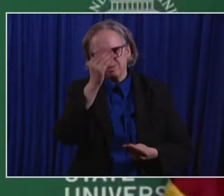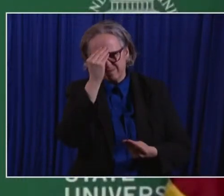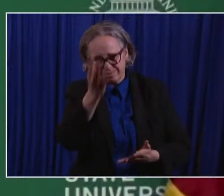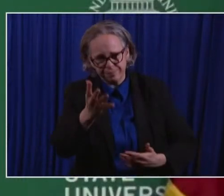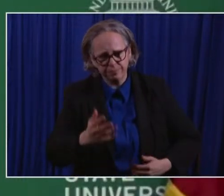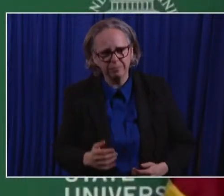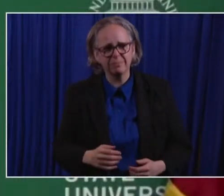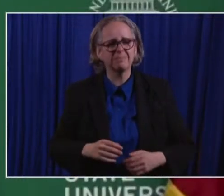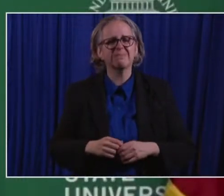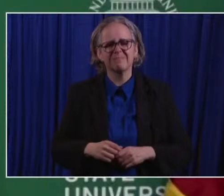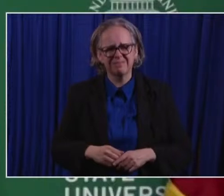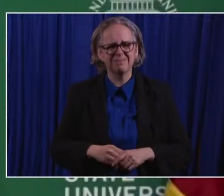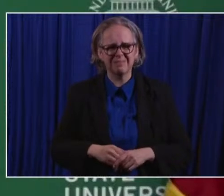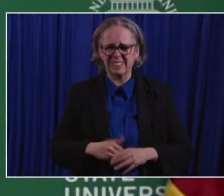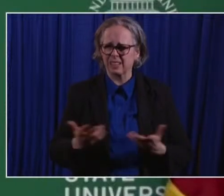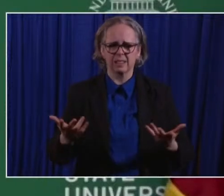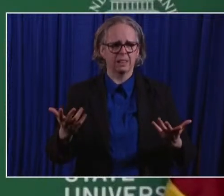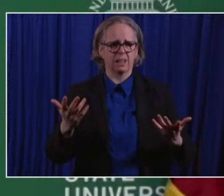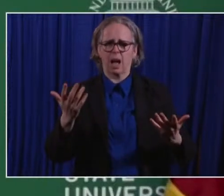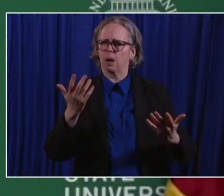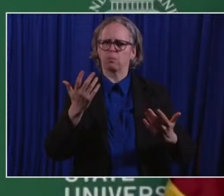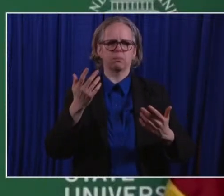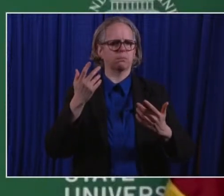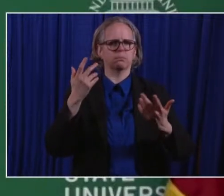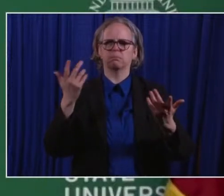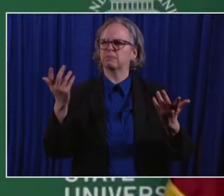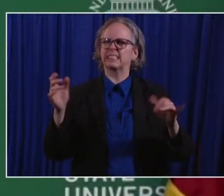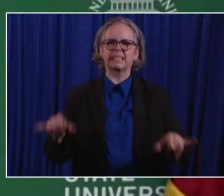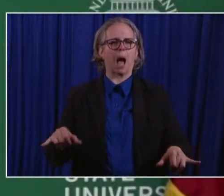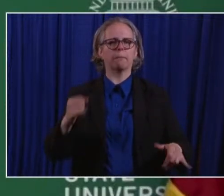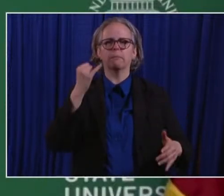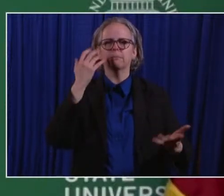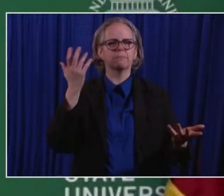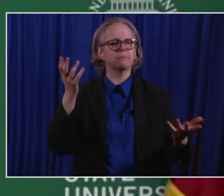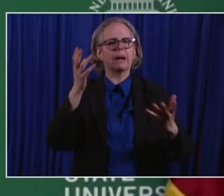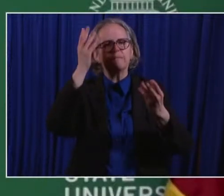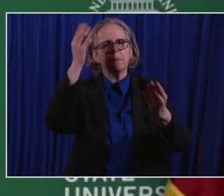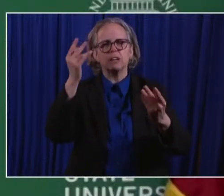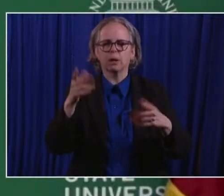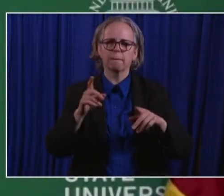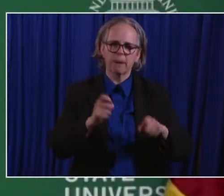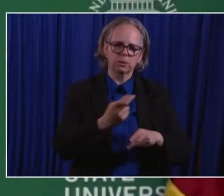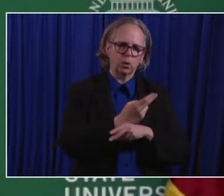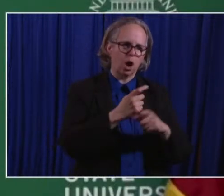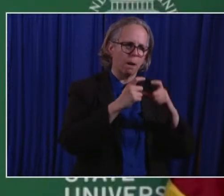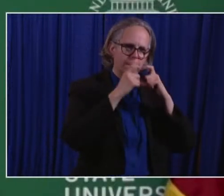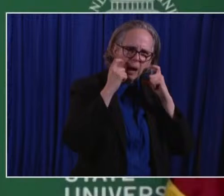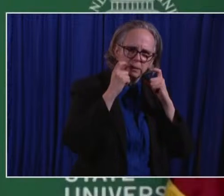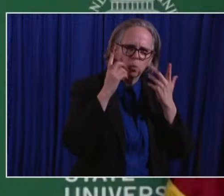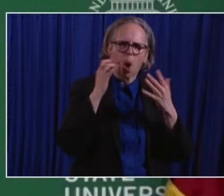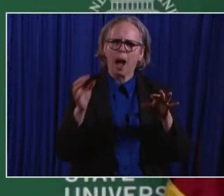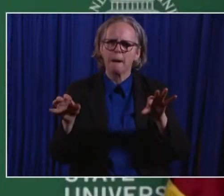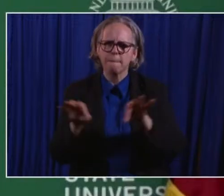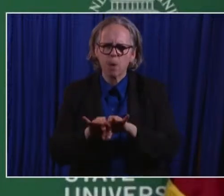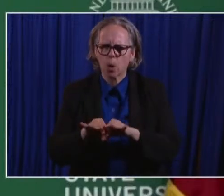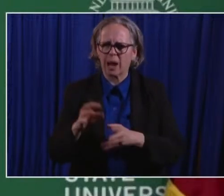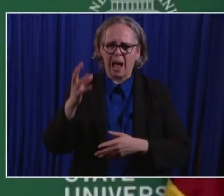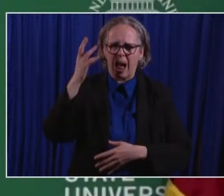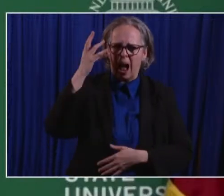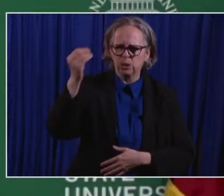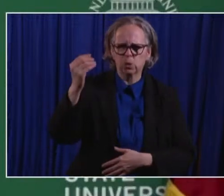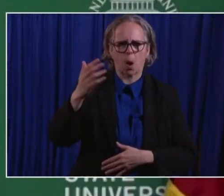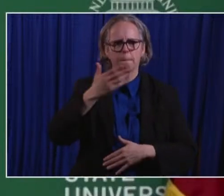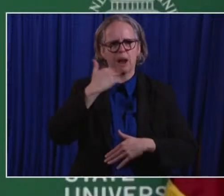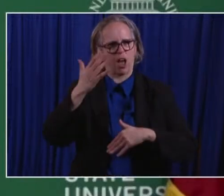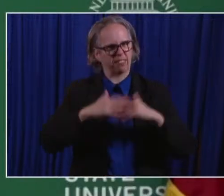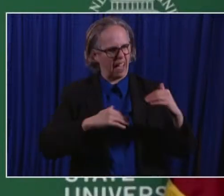principles are the same. Masking is important. Outdoor is better than inside, a lot